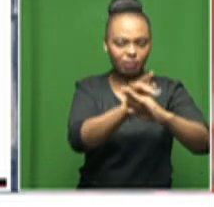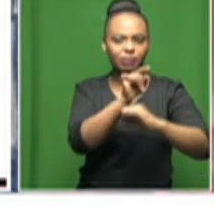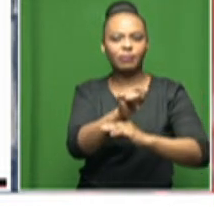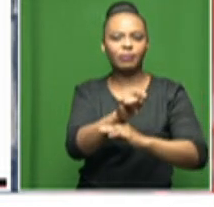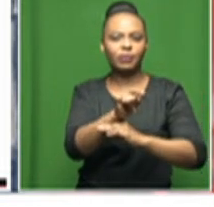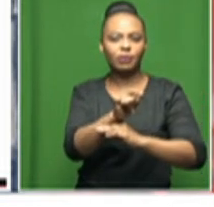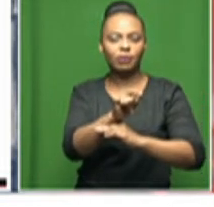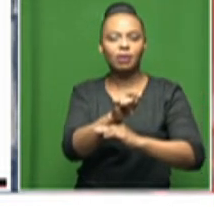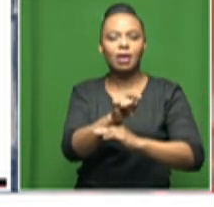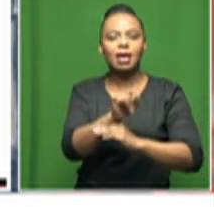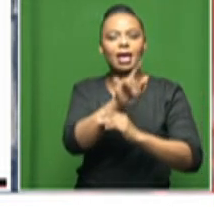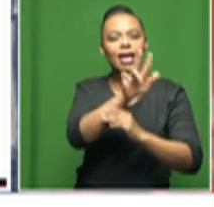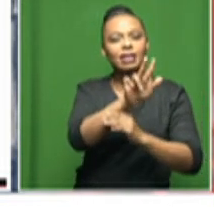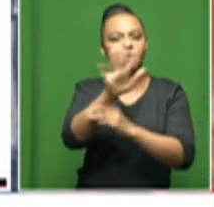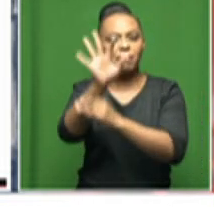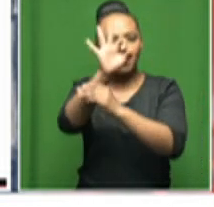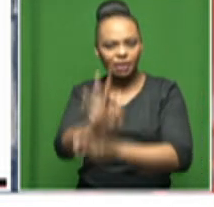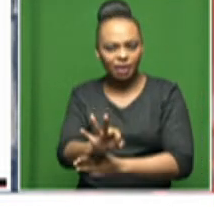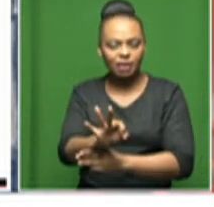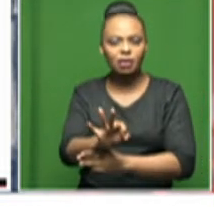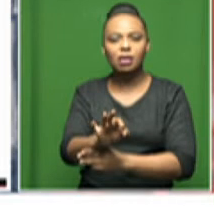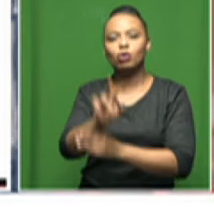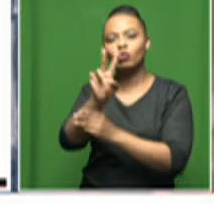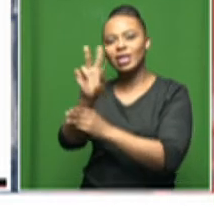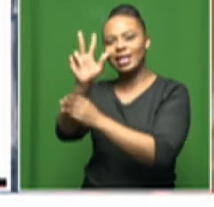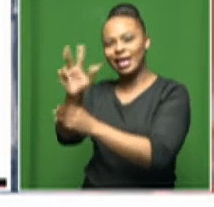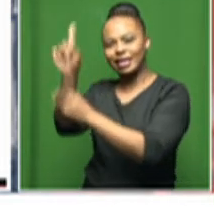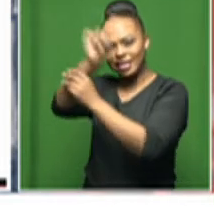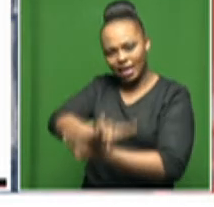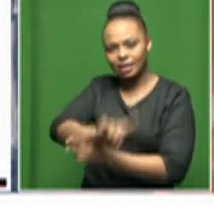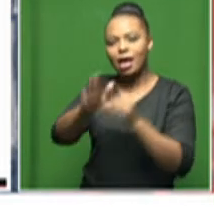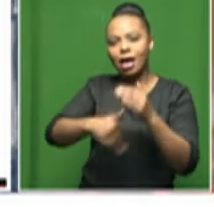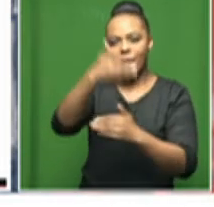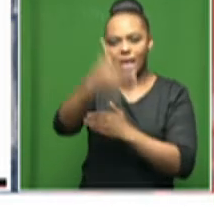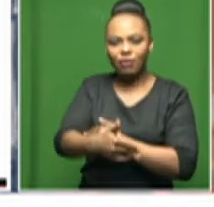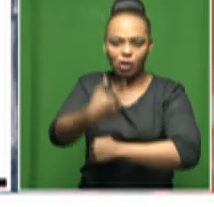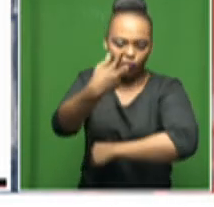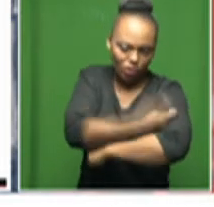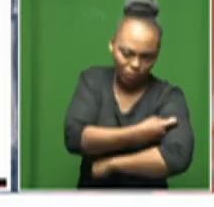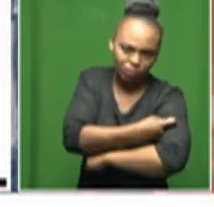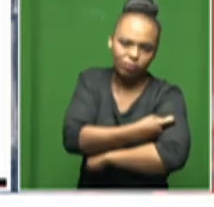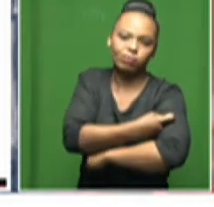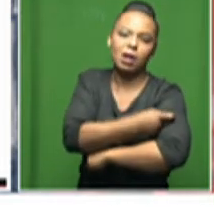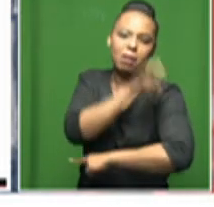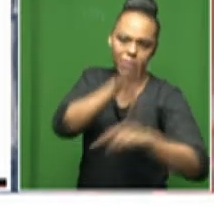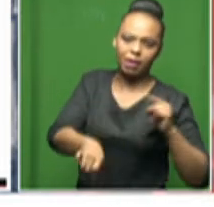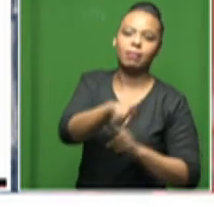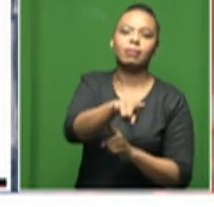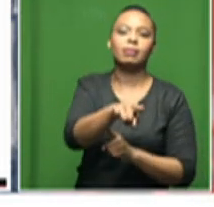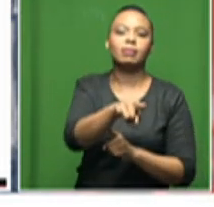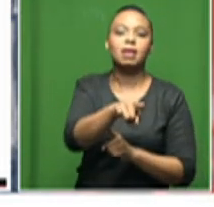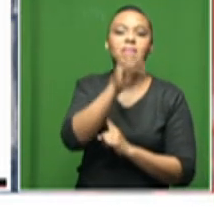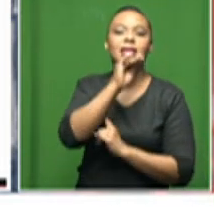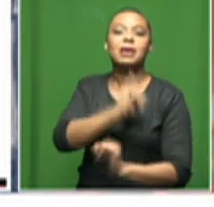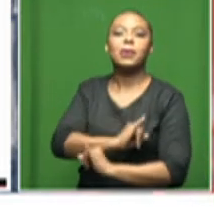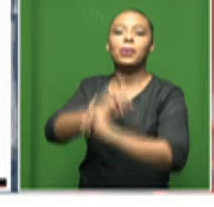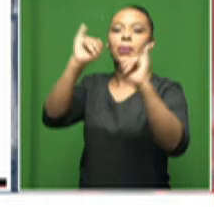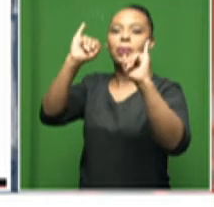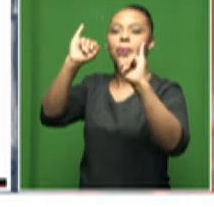efficacy, 85%, 28 days after the shot, and this was noted against severe and